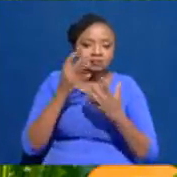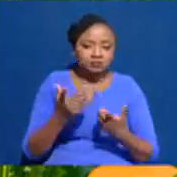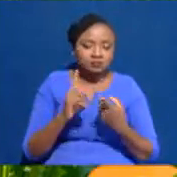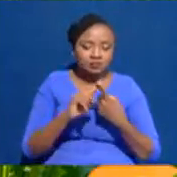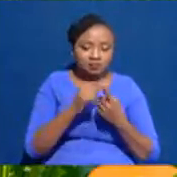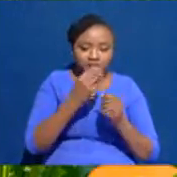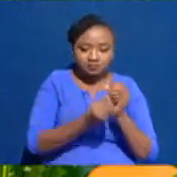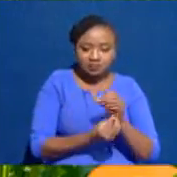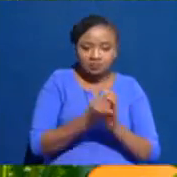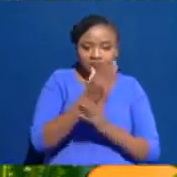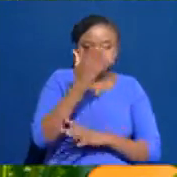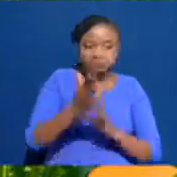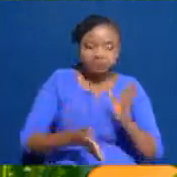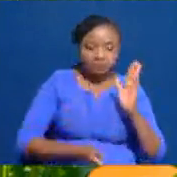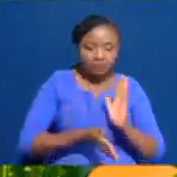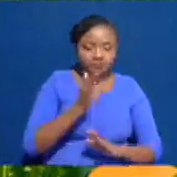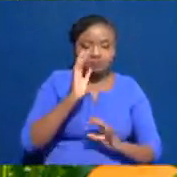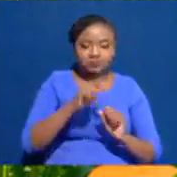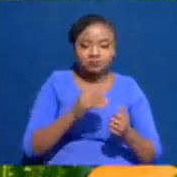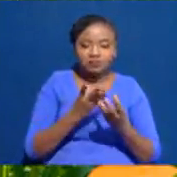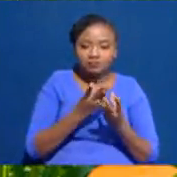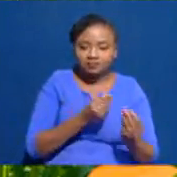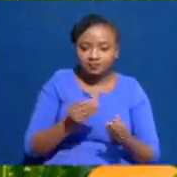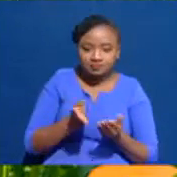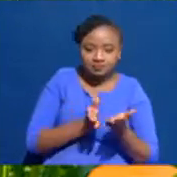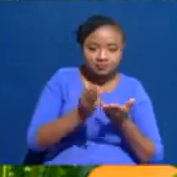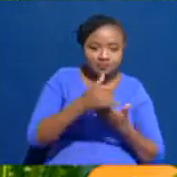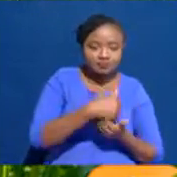fast. And during the management,